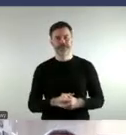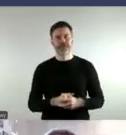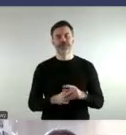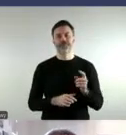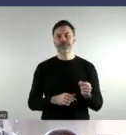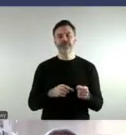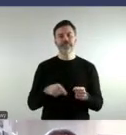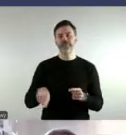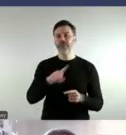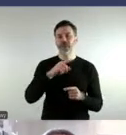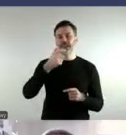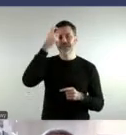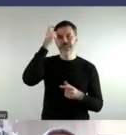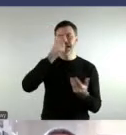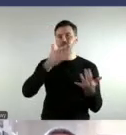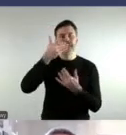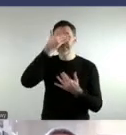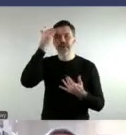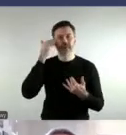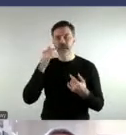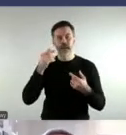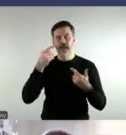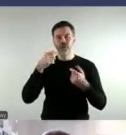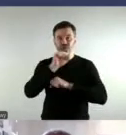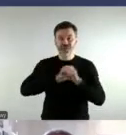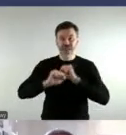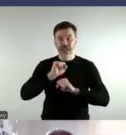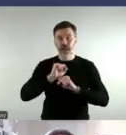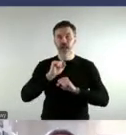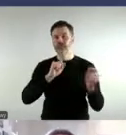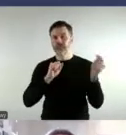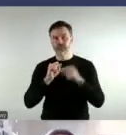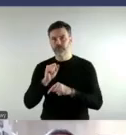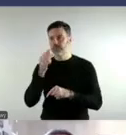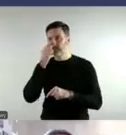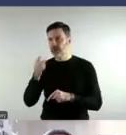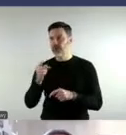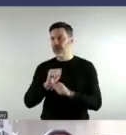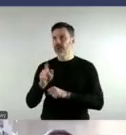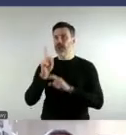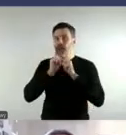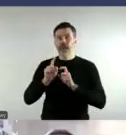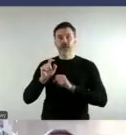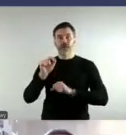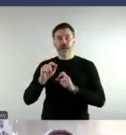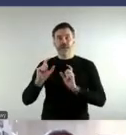In this particular case, the services didn't know it's going to happen. It looked really realistic.